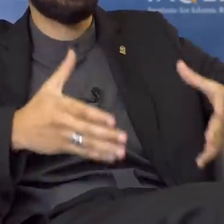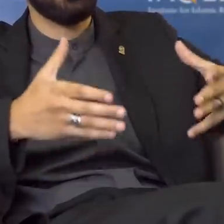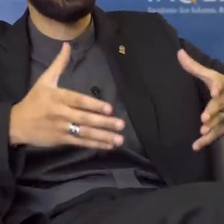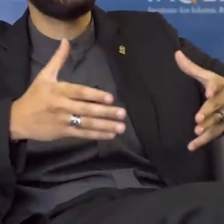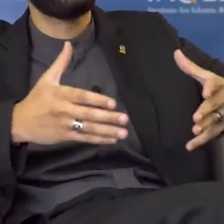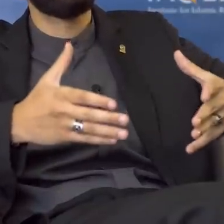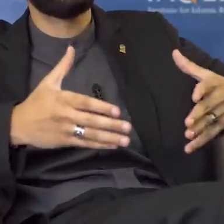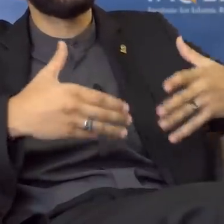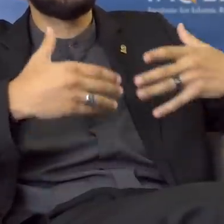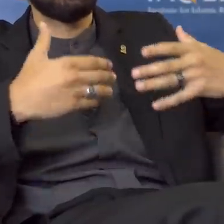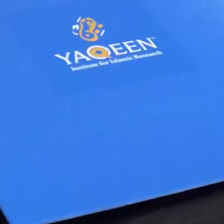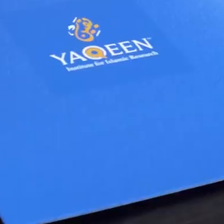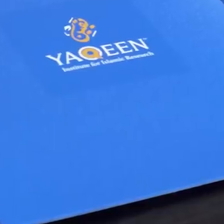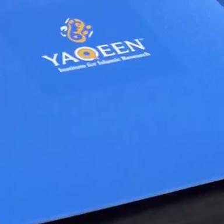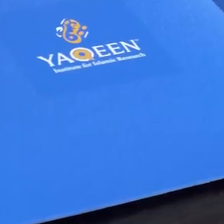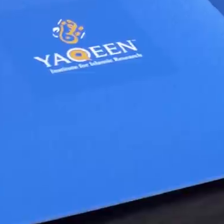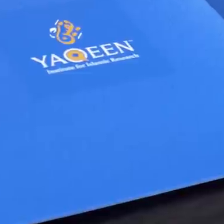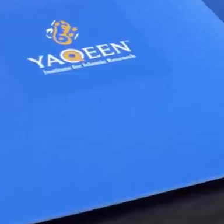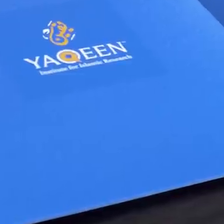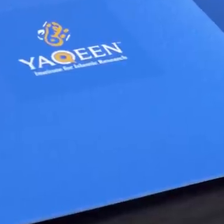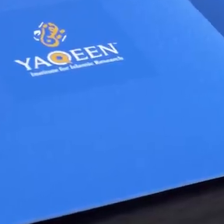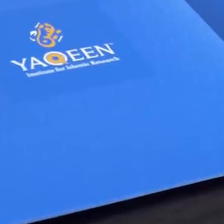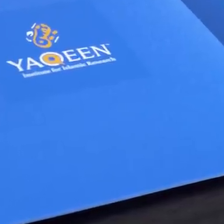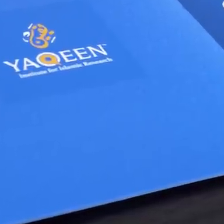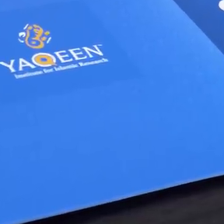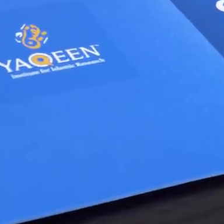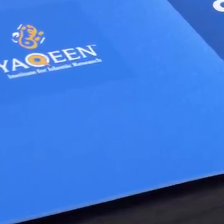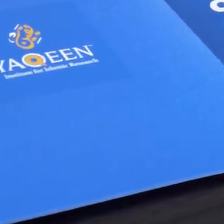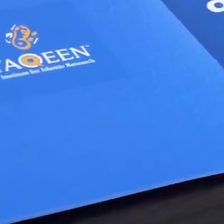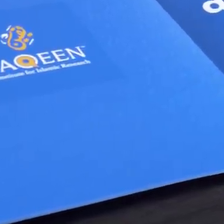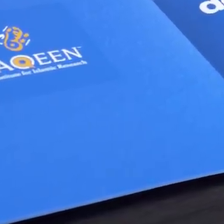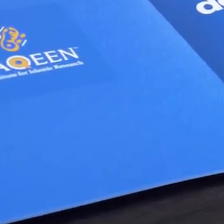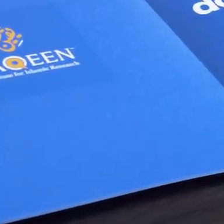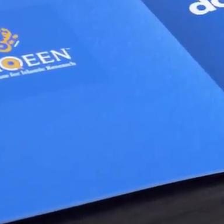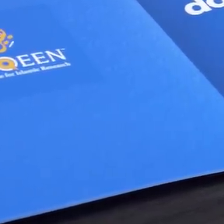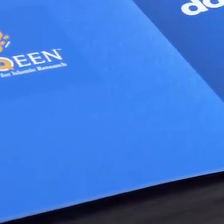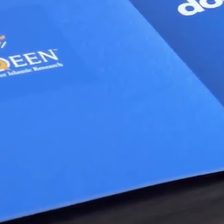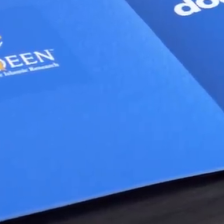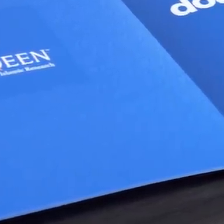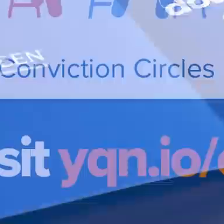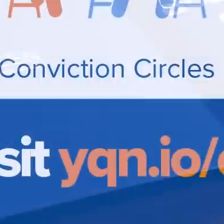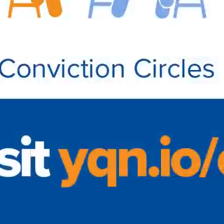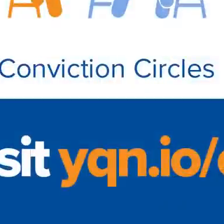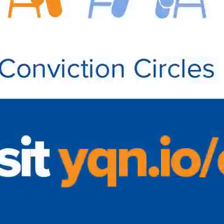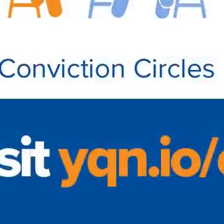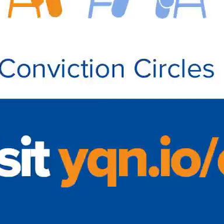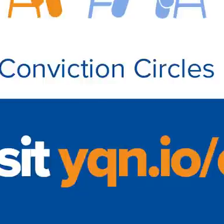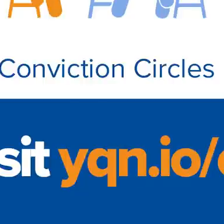self-development, because we believe at Yaqeen that conviction directly leads to contribution.